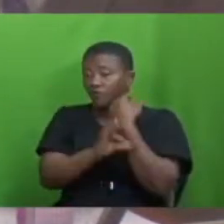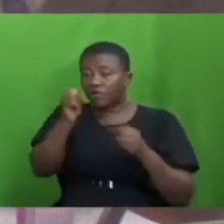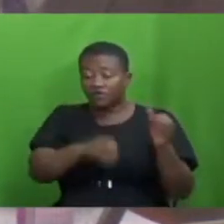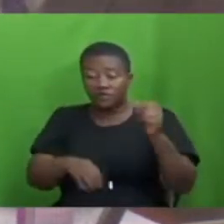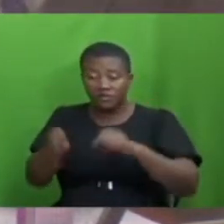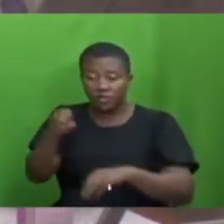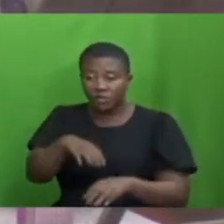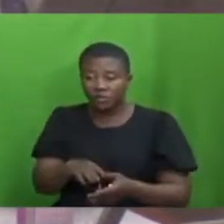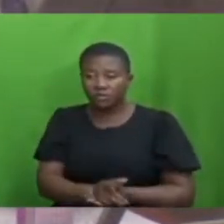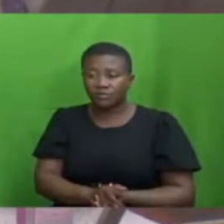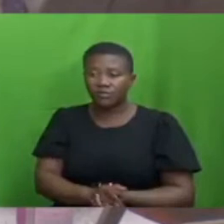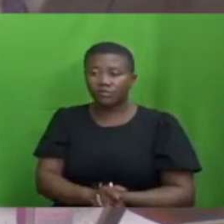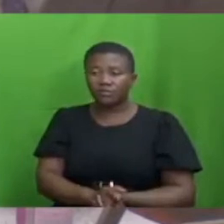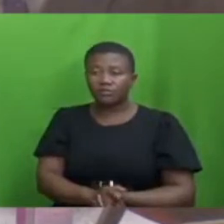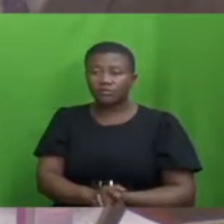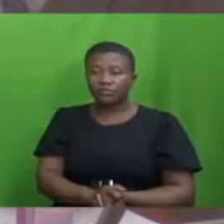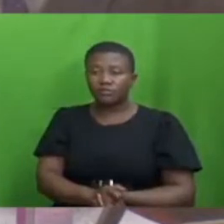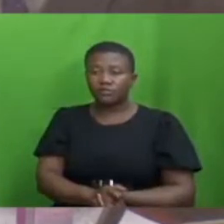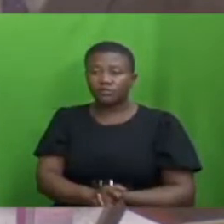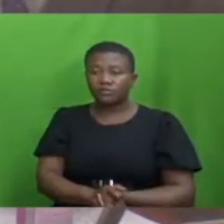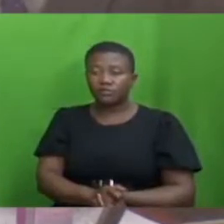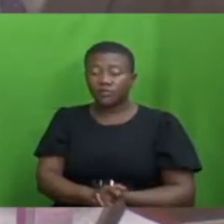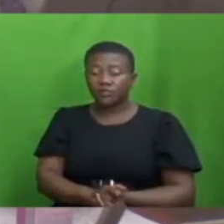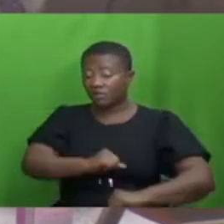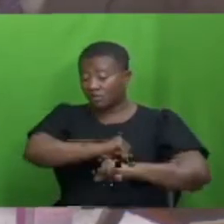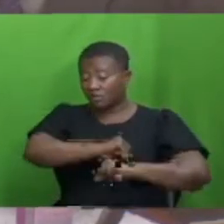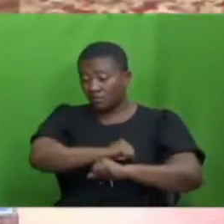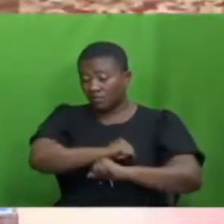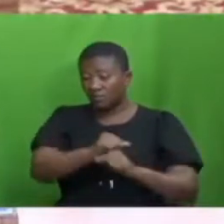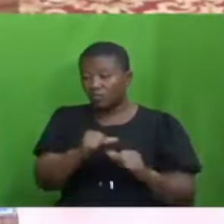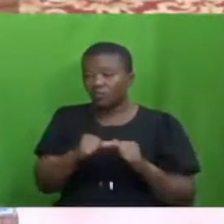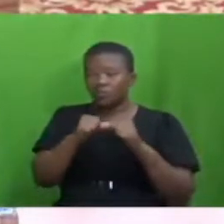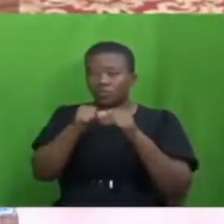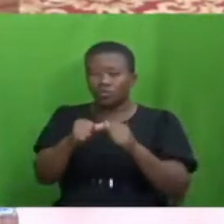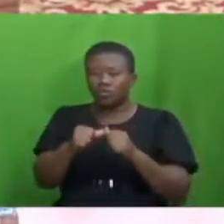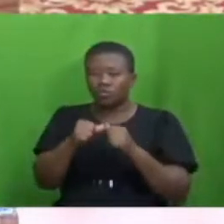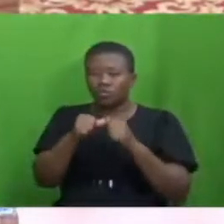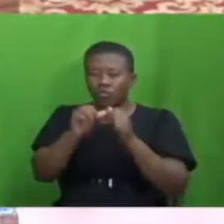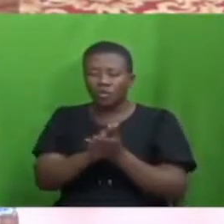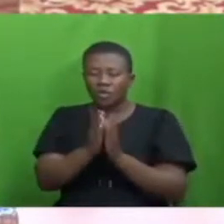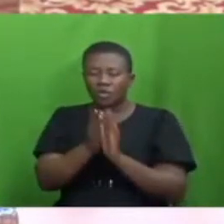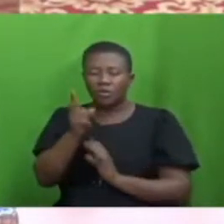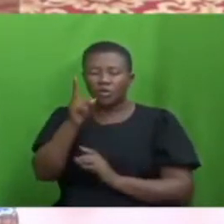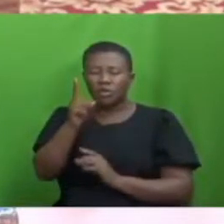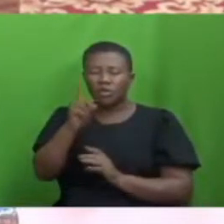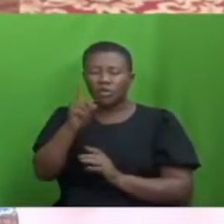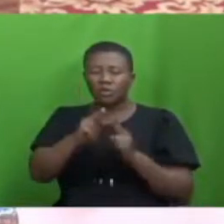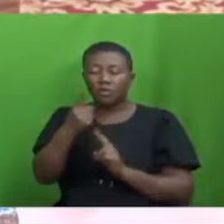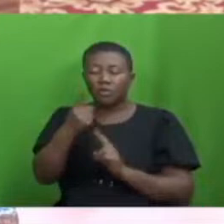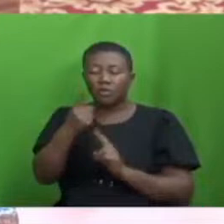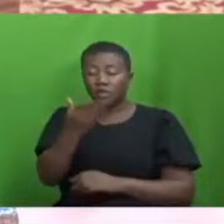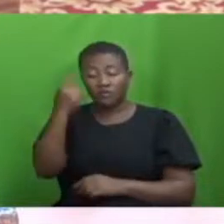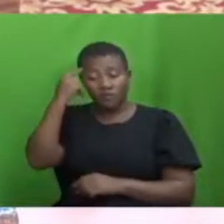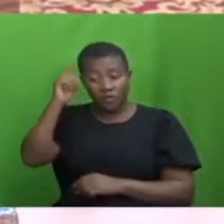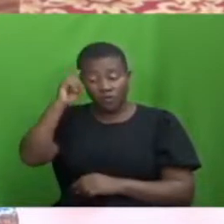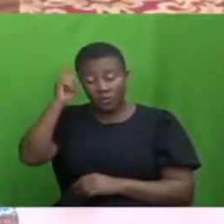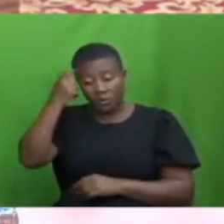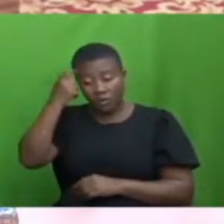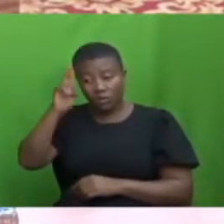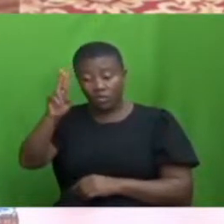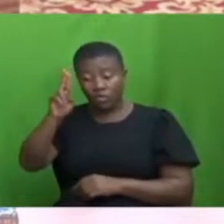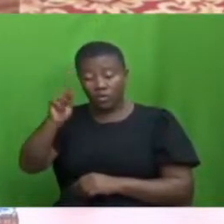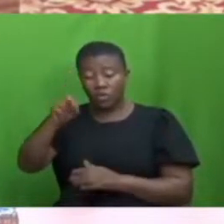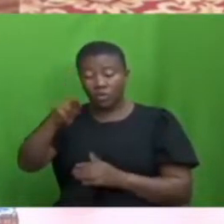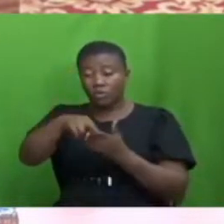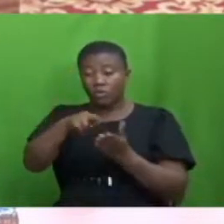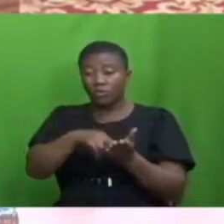Mr. Speaker, security continues to be a priority of government. The United Nations recently reported